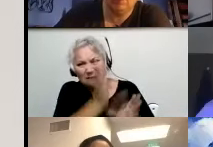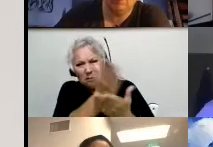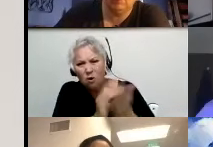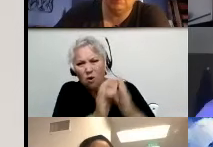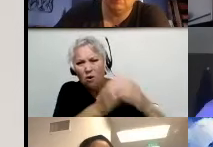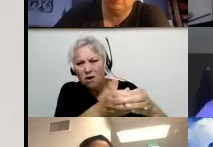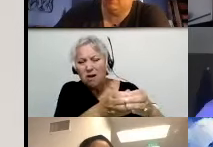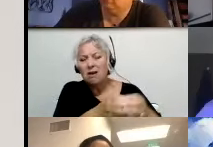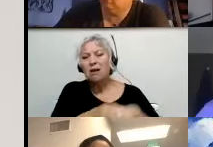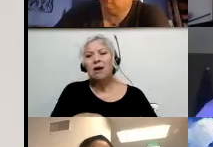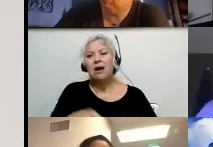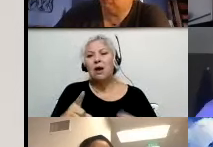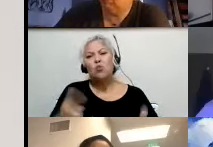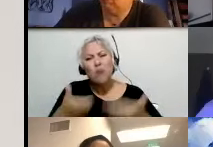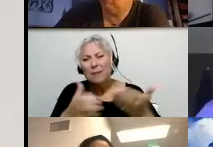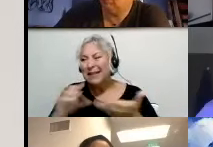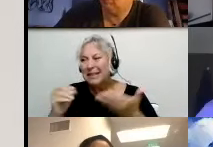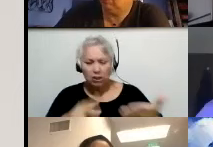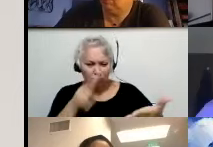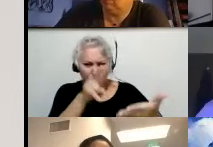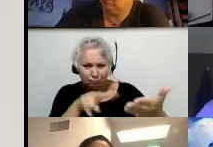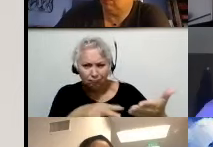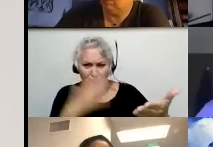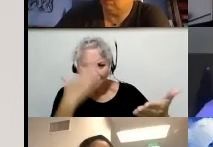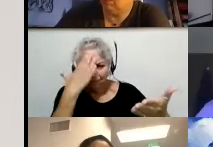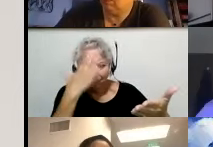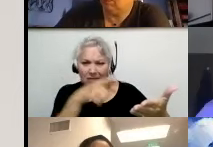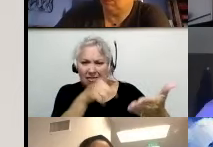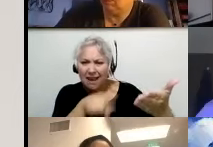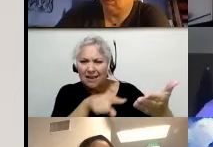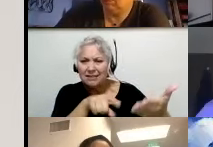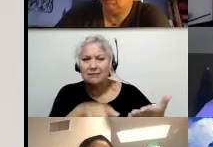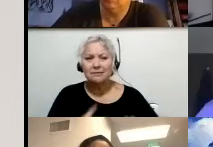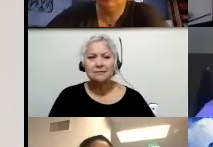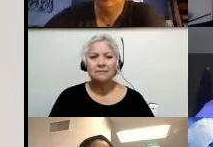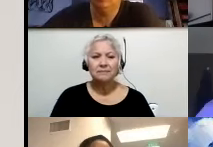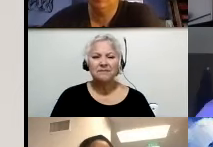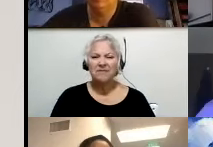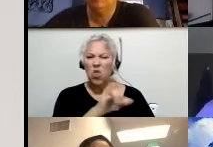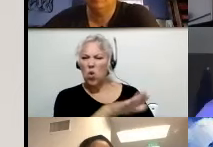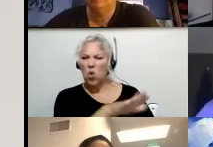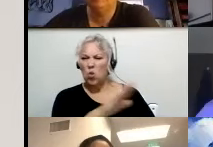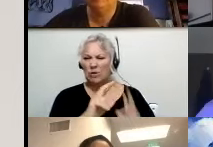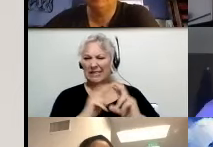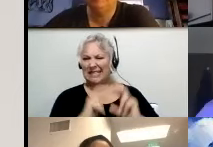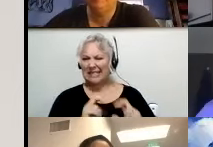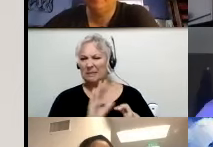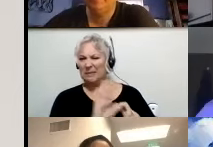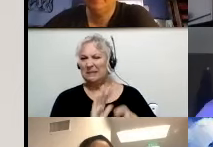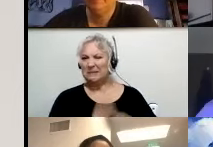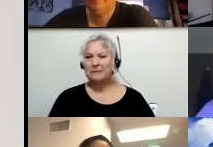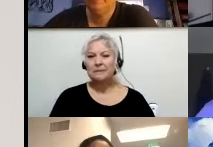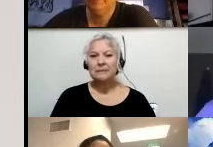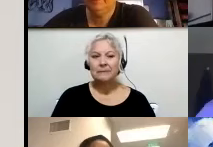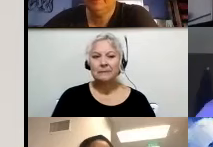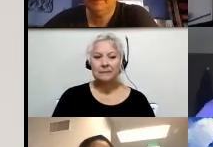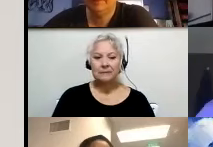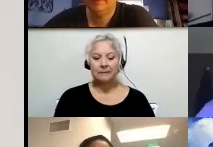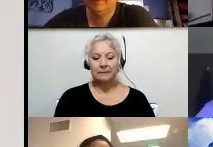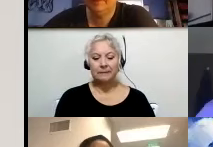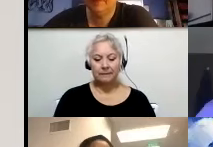that teachers familiarize themselves with those assessments.